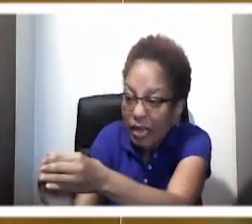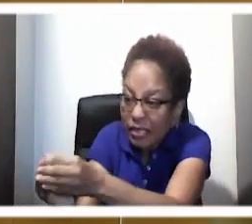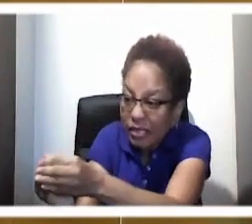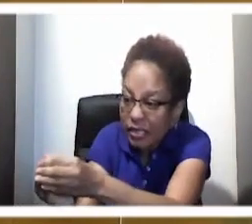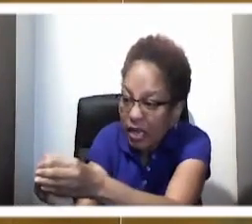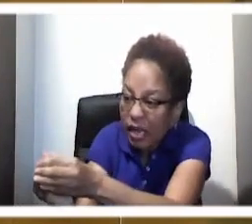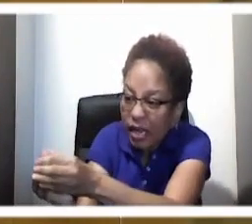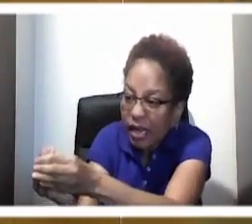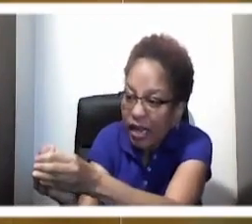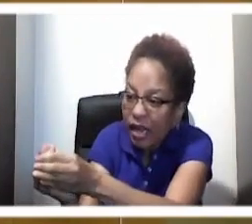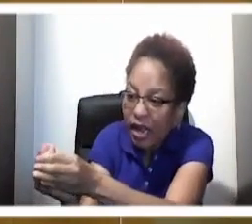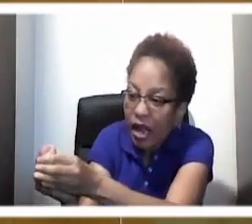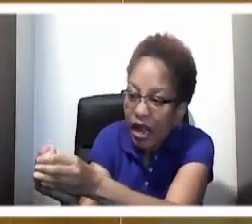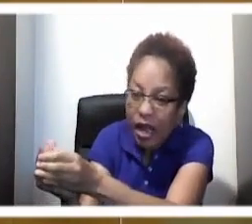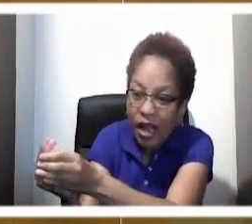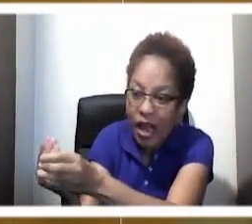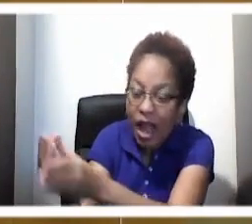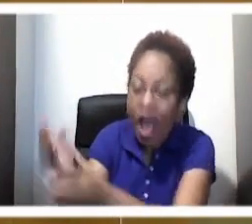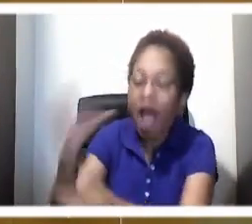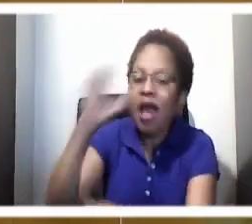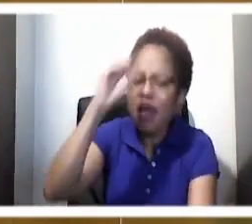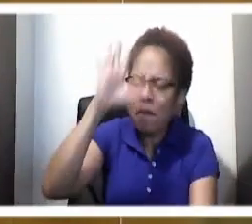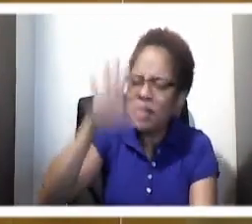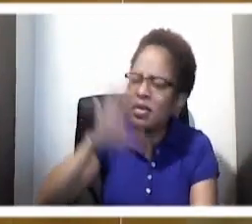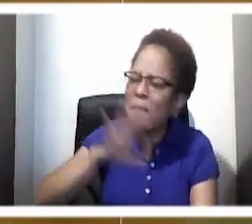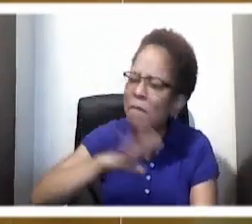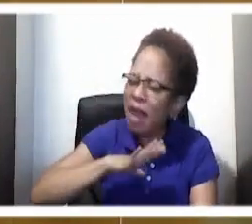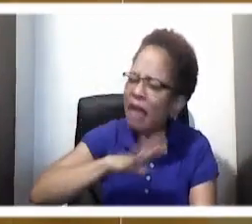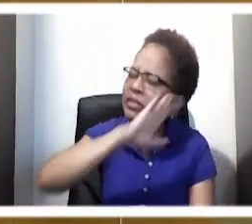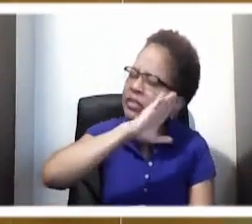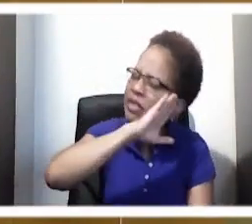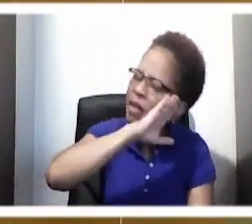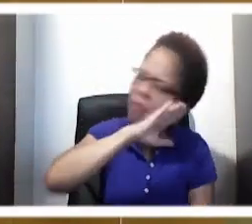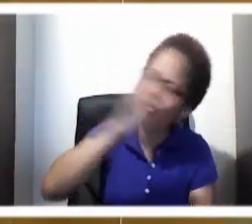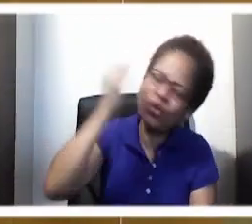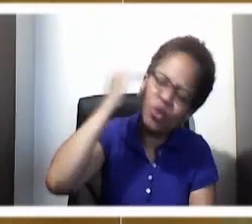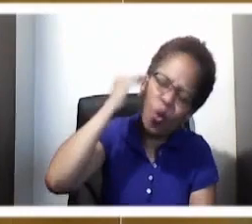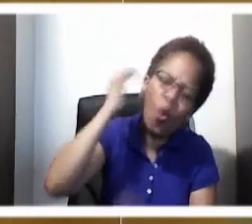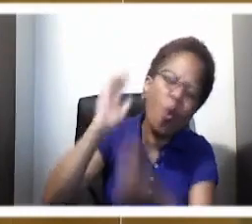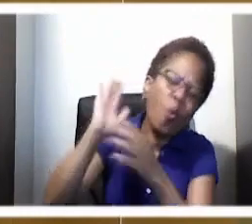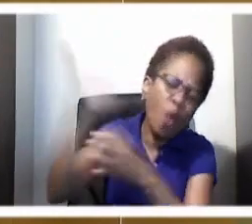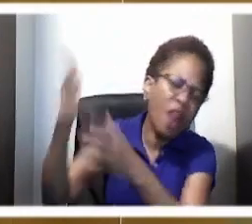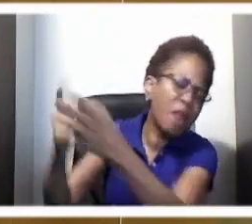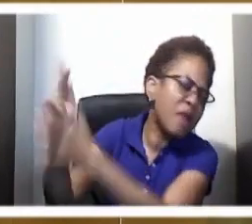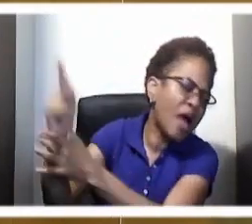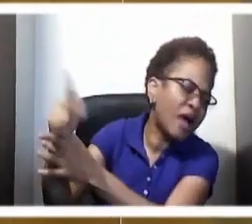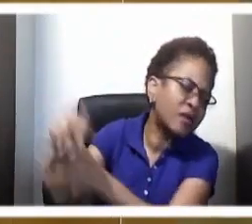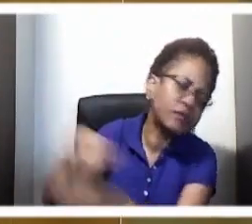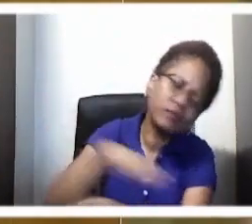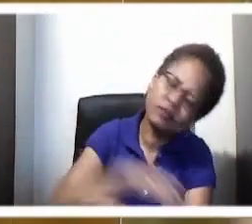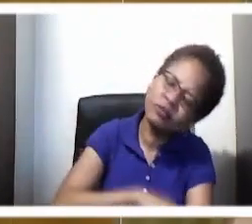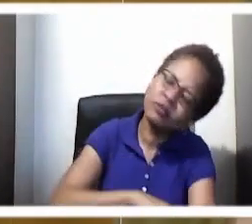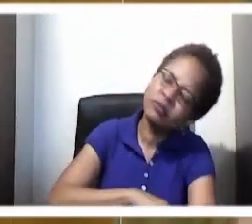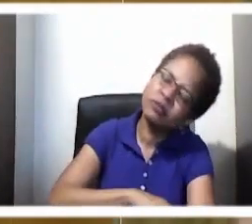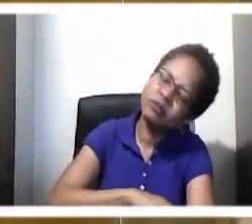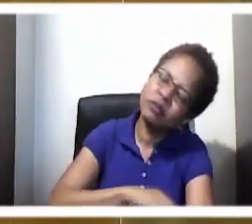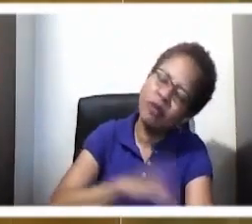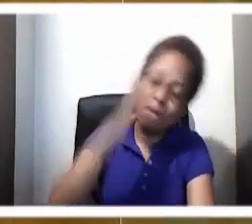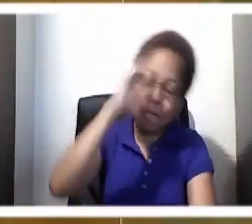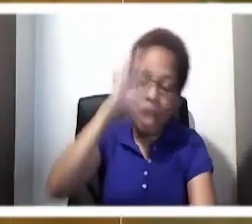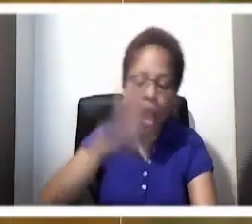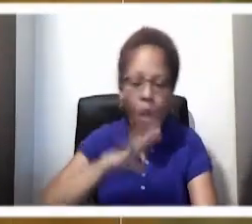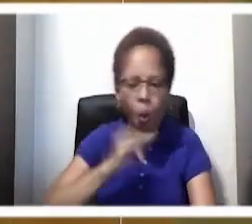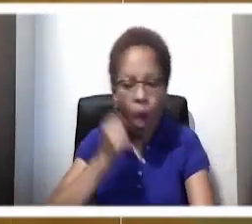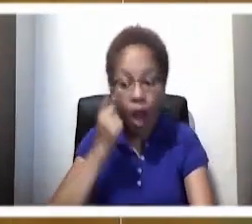to sleep knowing that it will sprout, believing that it will sprout. And he wakes up and he sees it sprouting. And